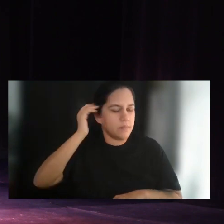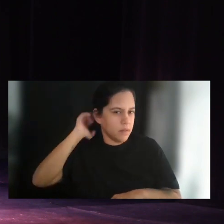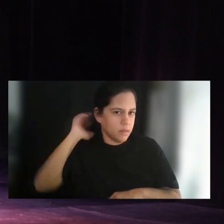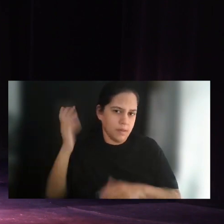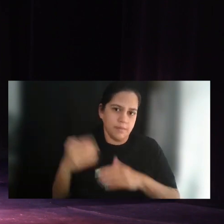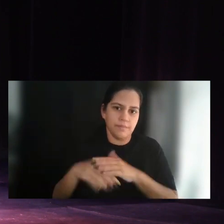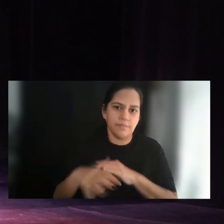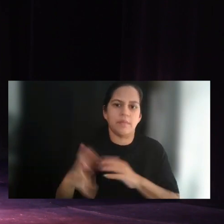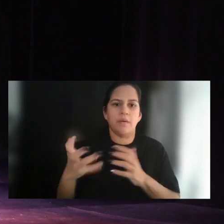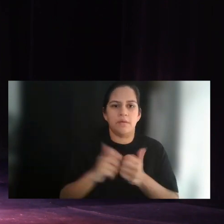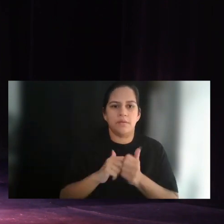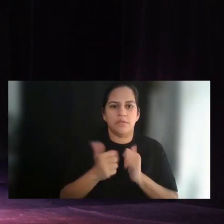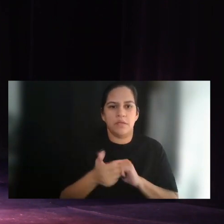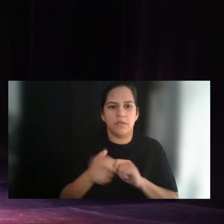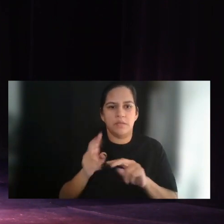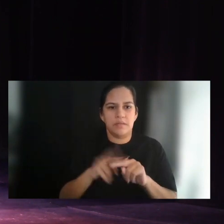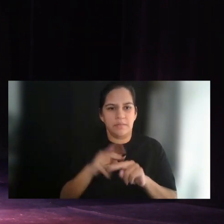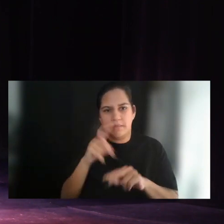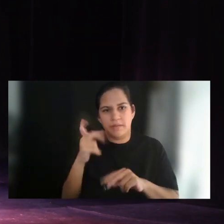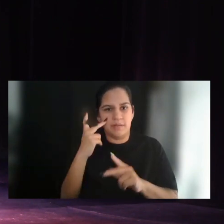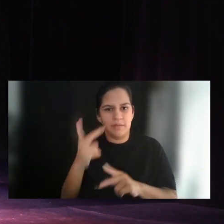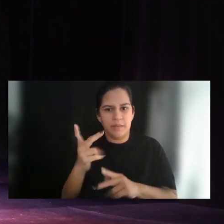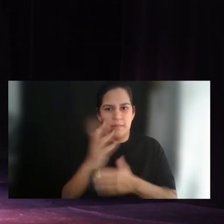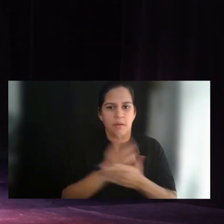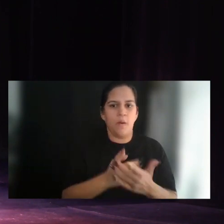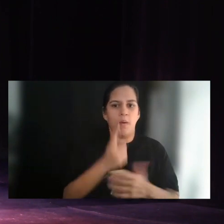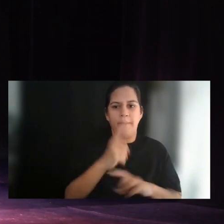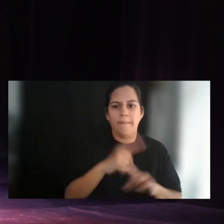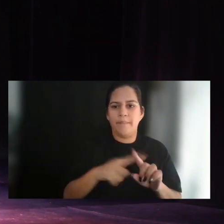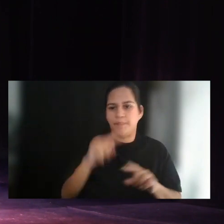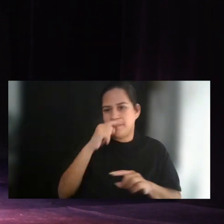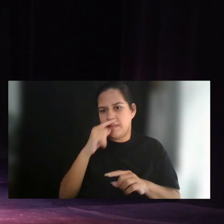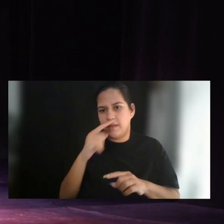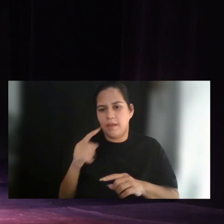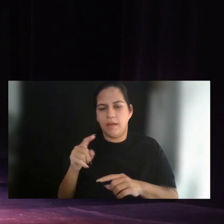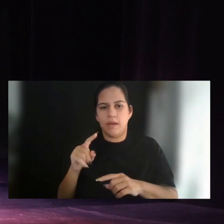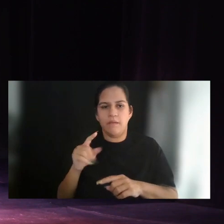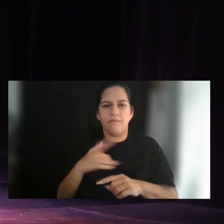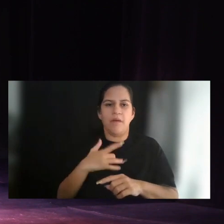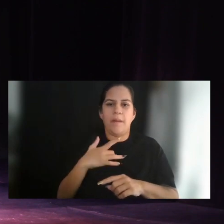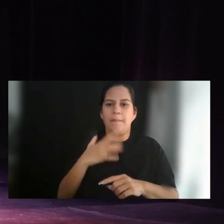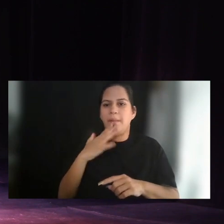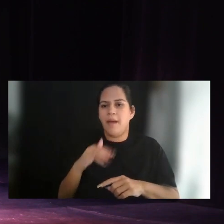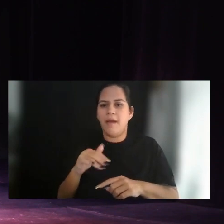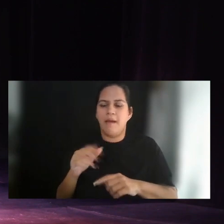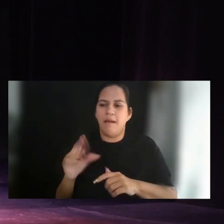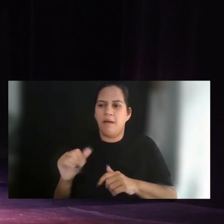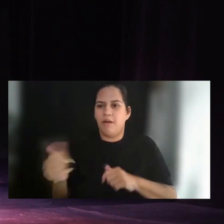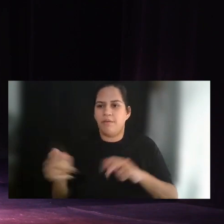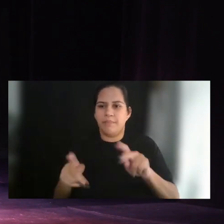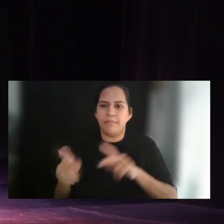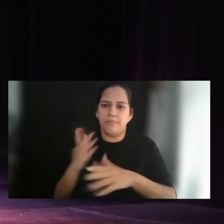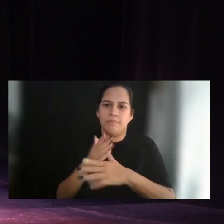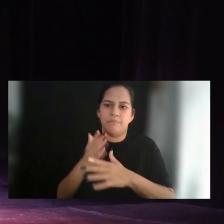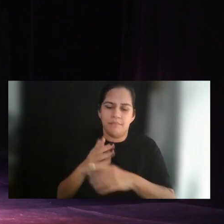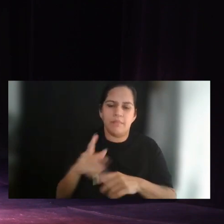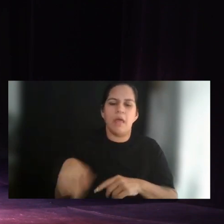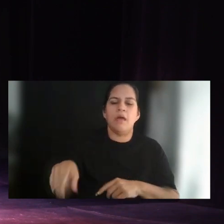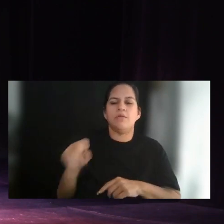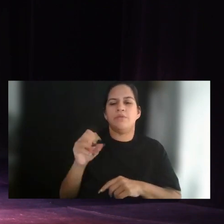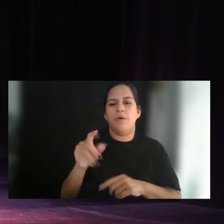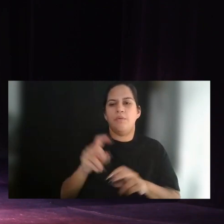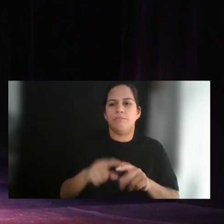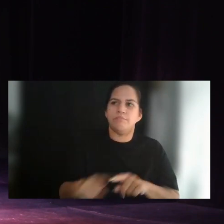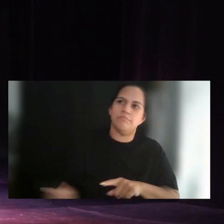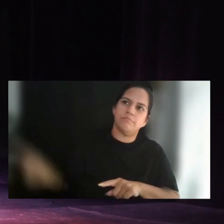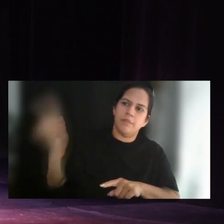because they'd seen part one, but their kids were vocal and they felt bad about annoying other patrons, so they wanted to move to the front, up to the balcony. So the front of house